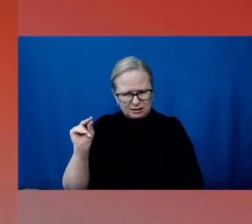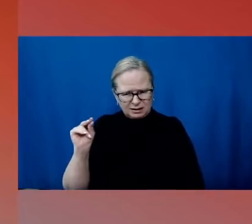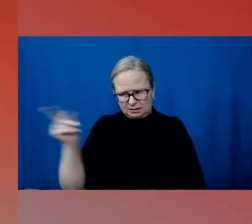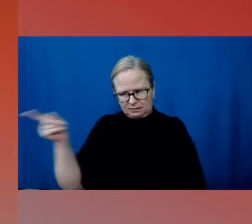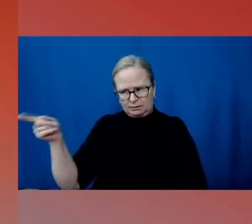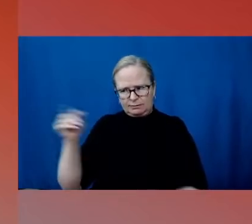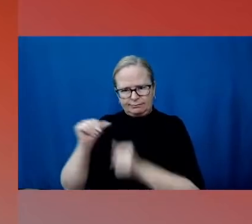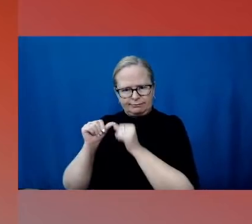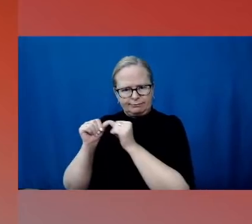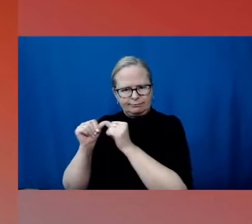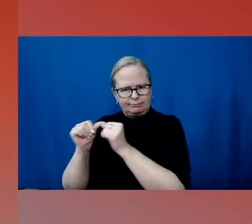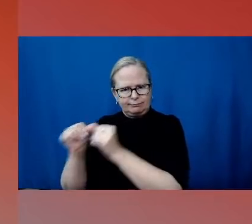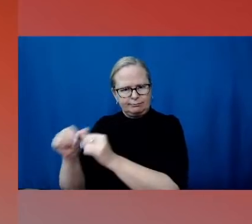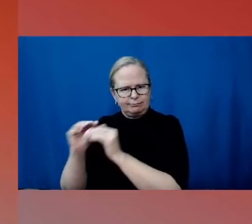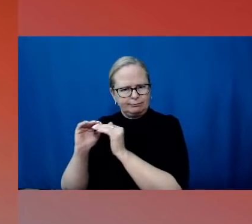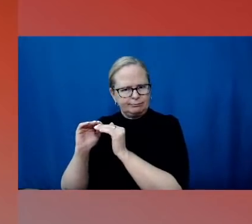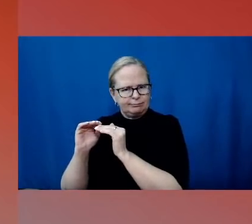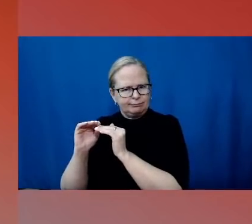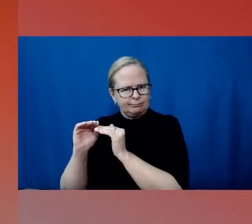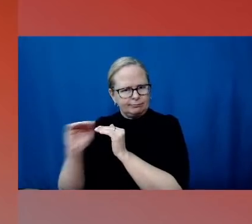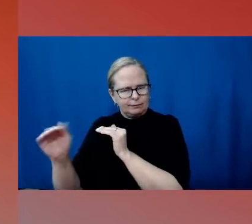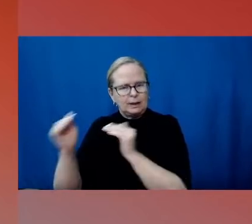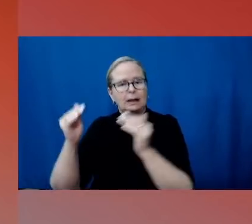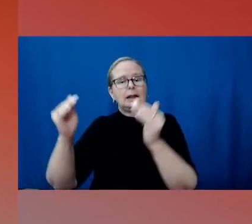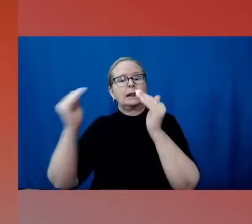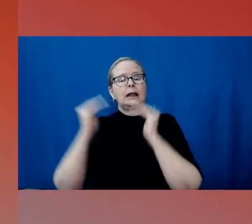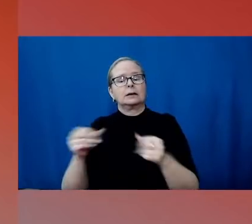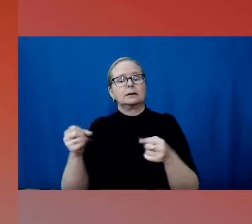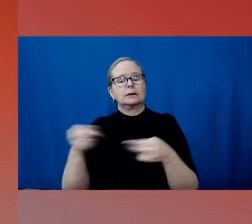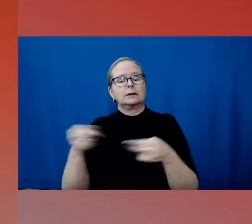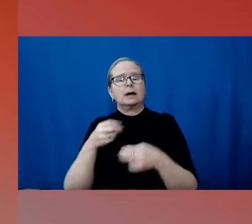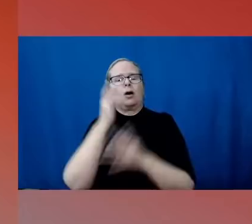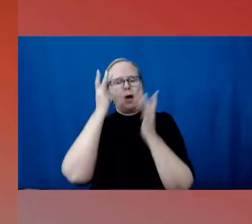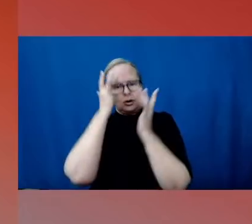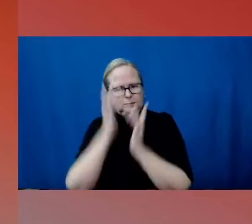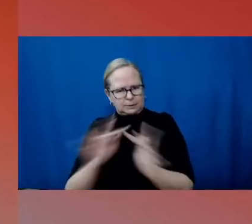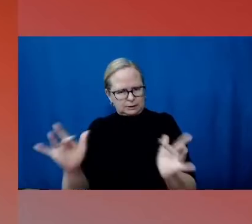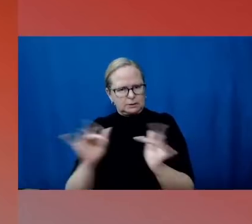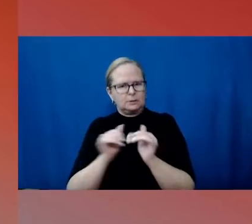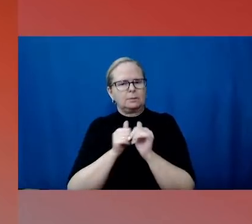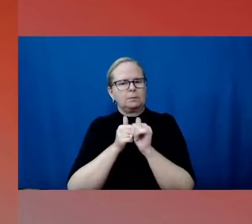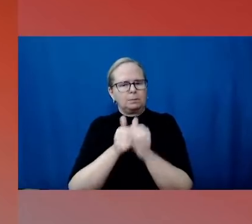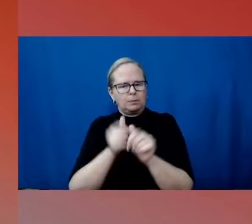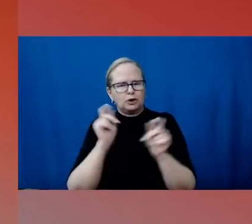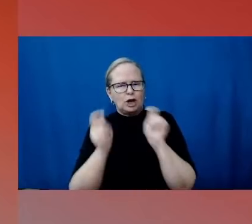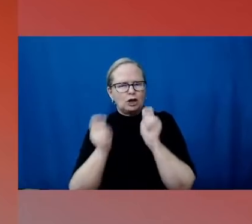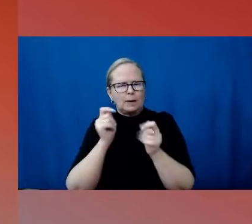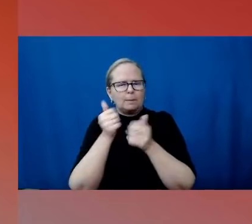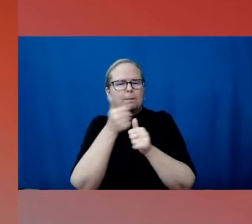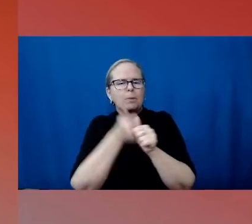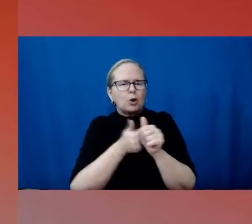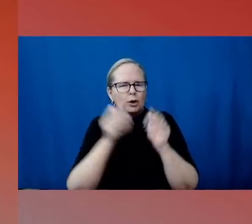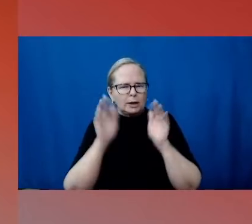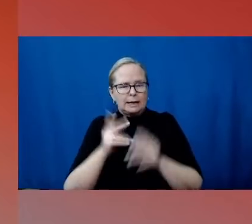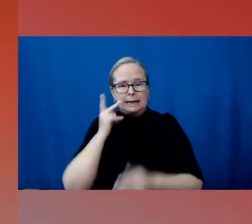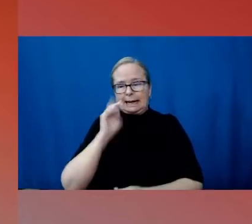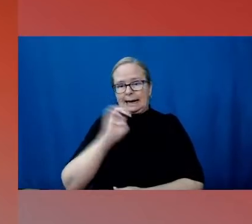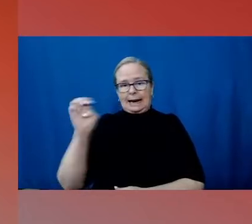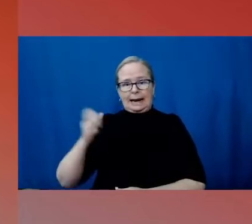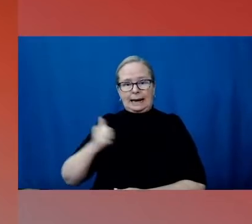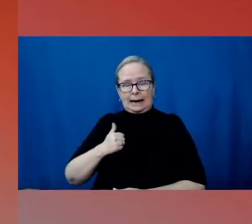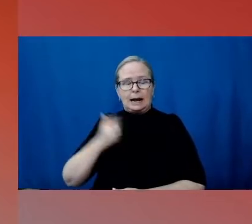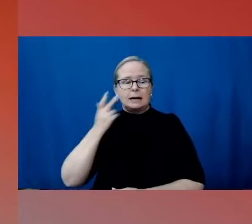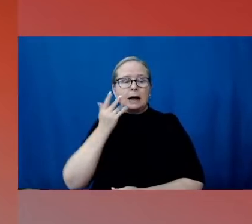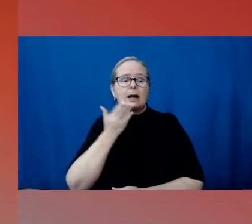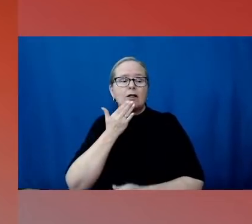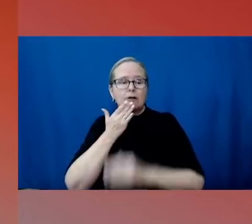And this graph shows hospitalization adjusted per population in Atlantic Canada, colorful lines, and